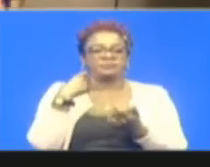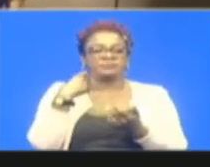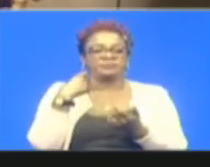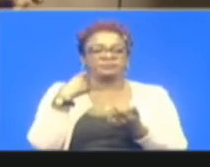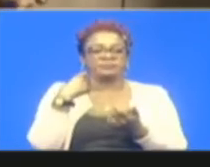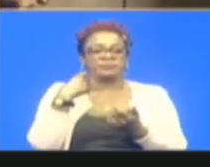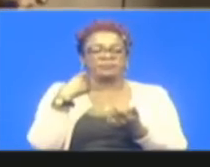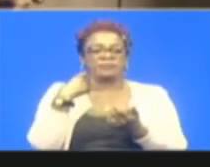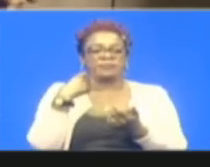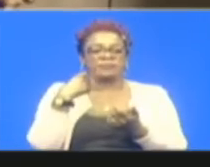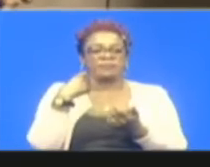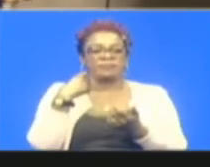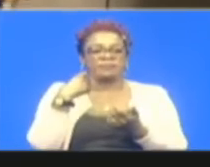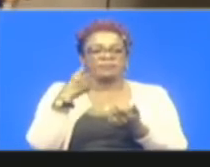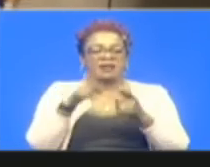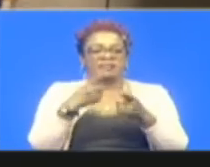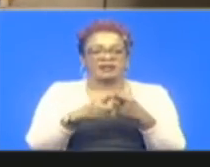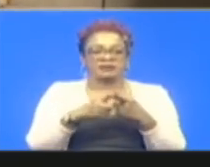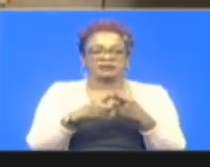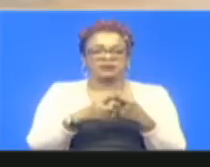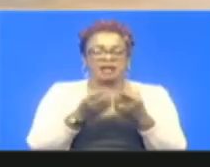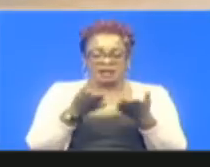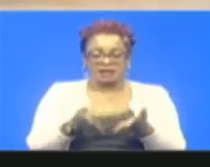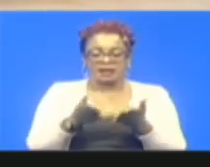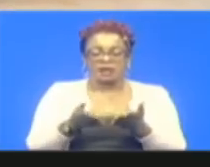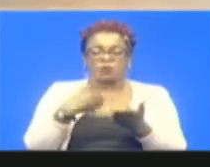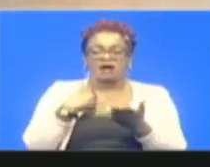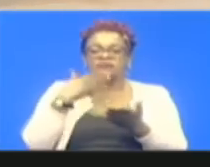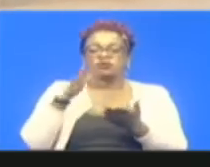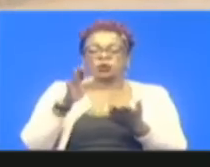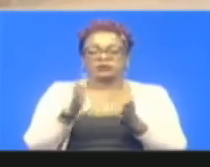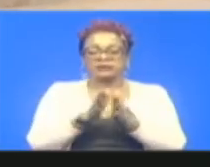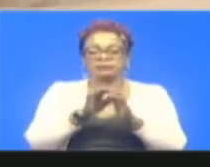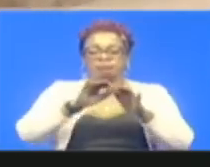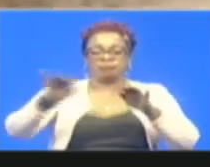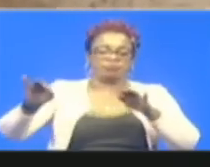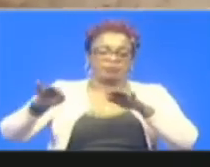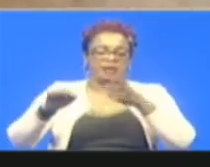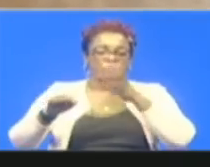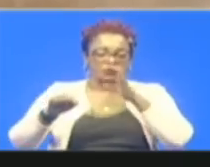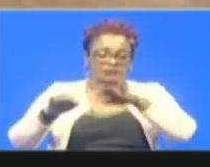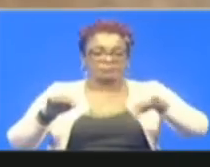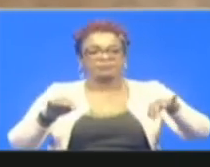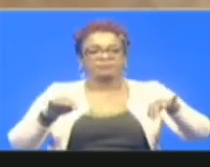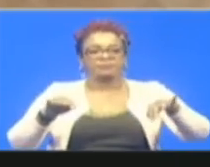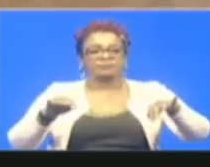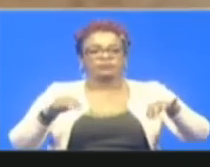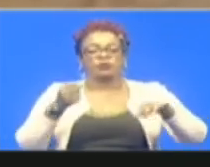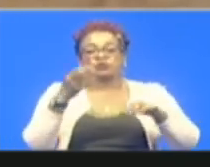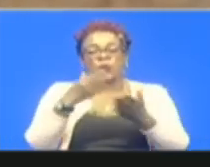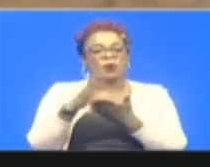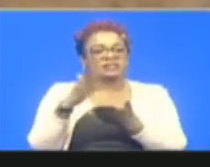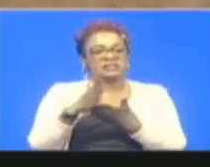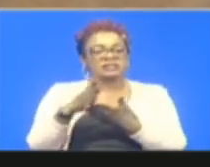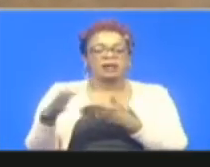the salt inaenda kando na fresh inaenda. Sasa ile salt yenyewe inaenda baharini. Ile waste